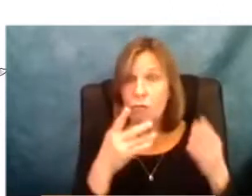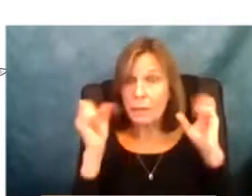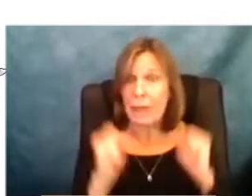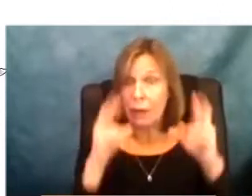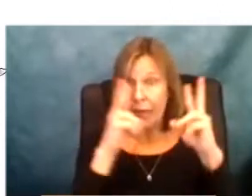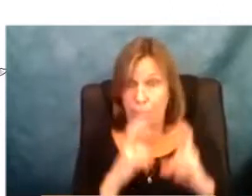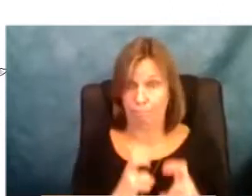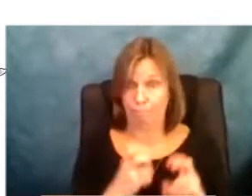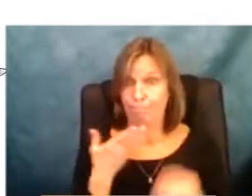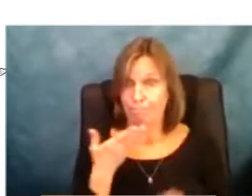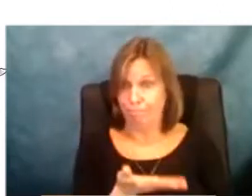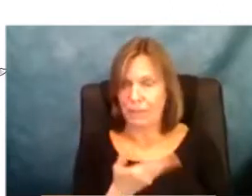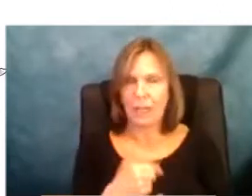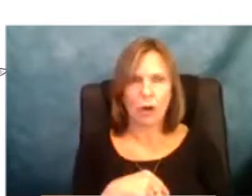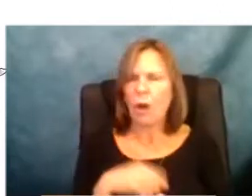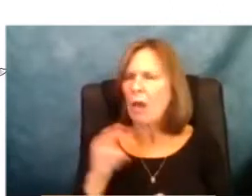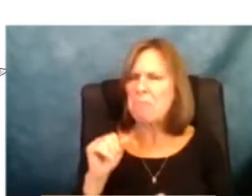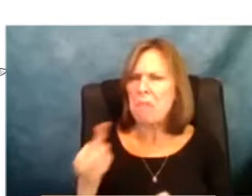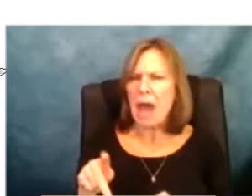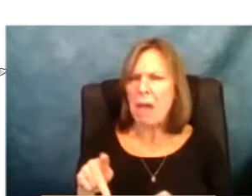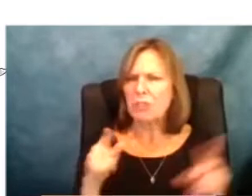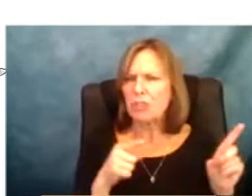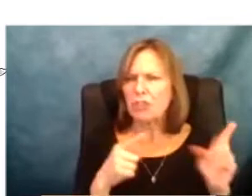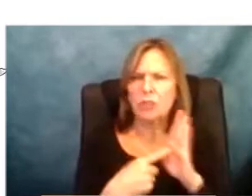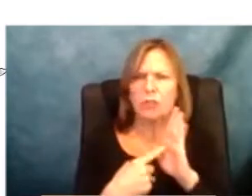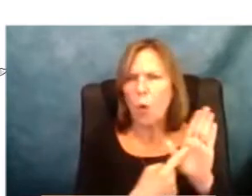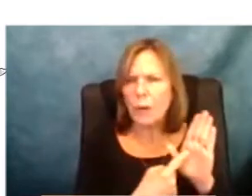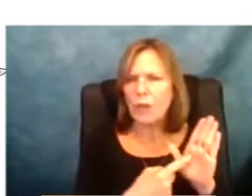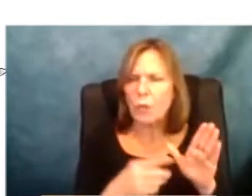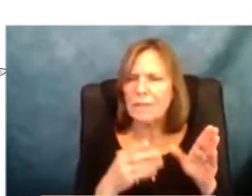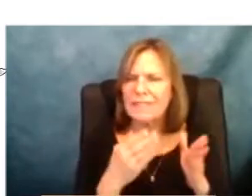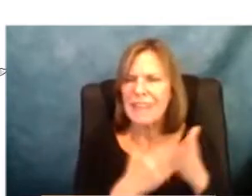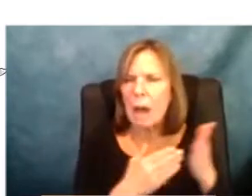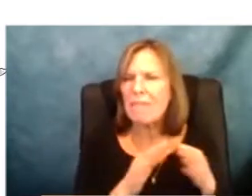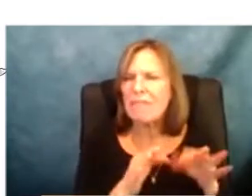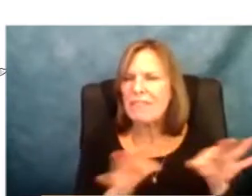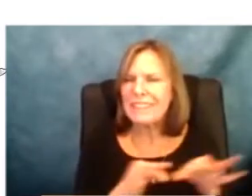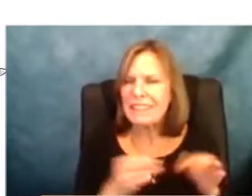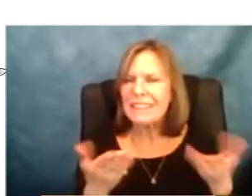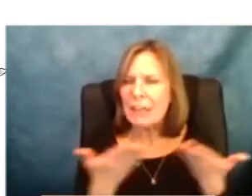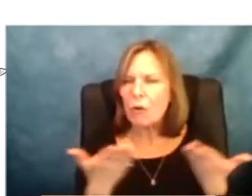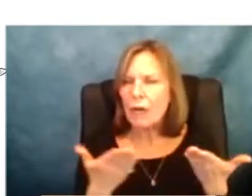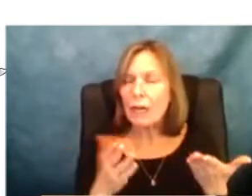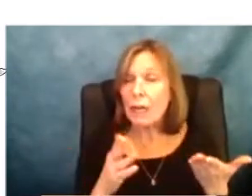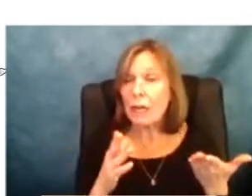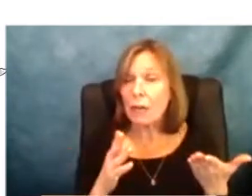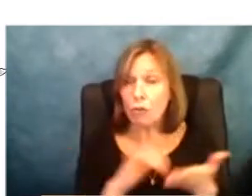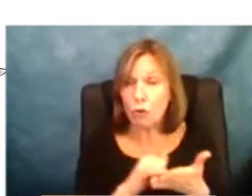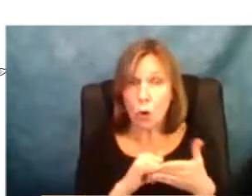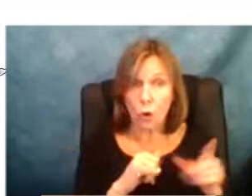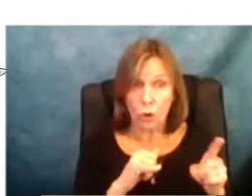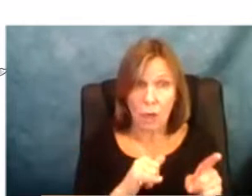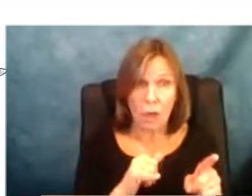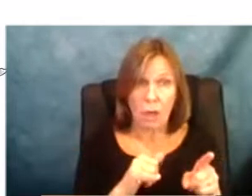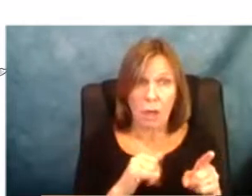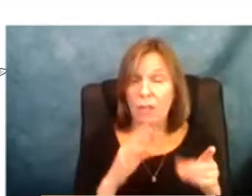Looking at this map, this is just showing you locations of CMS facilities in New York. the gradient of the dots is